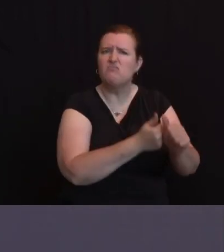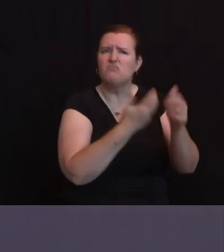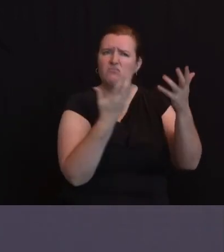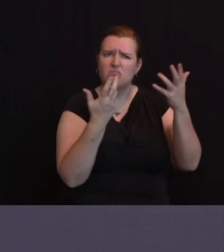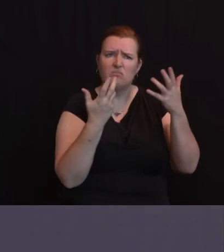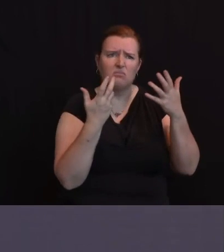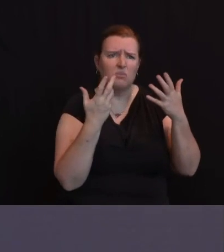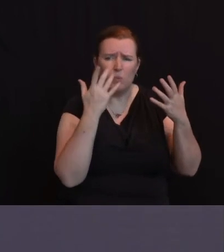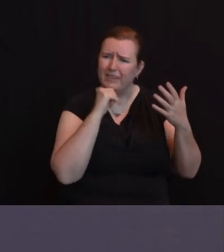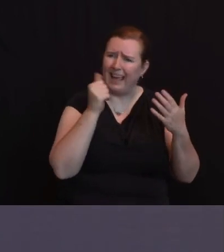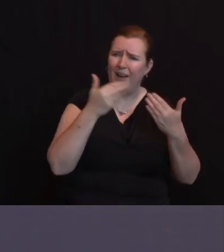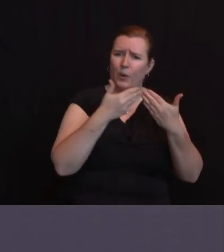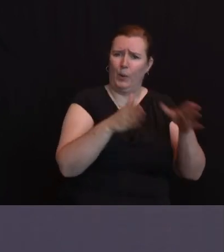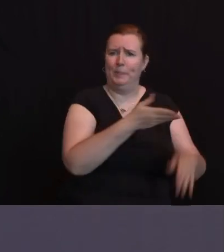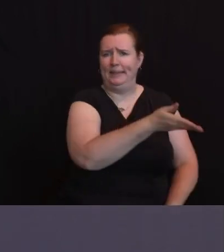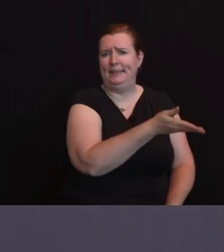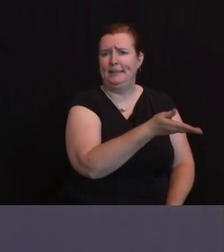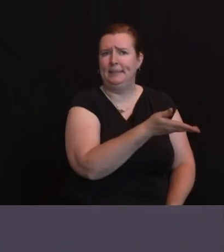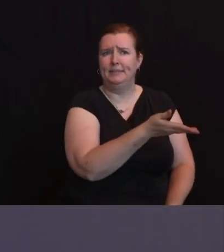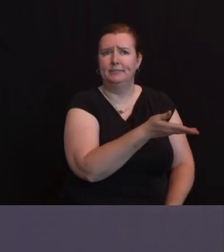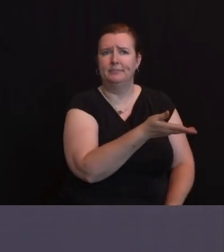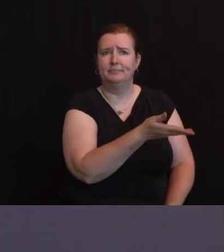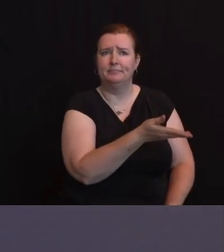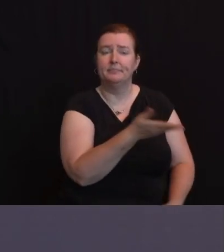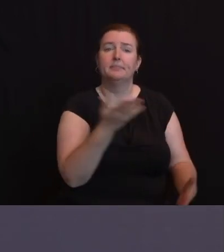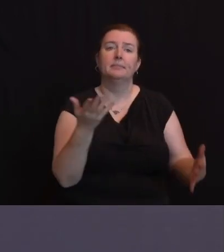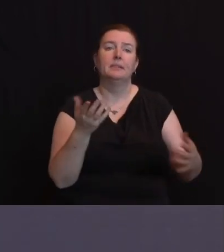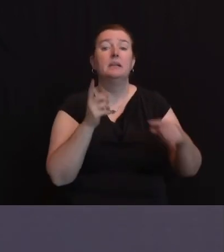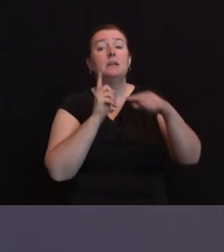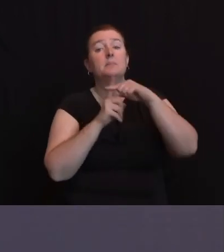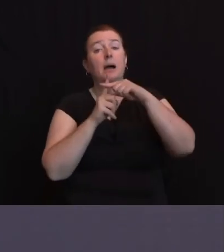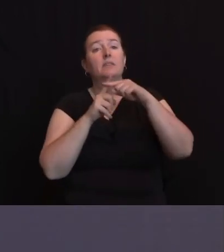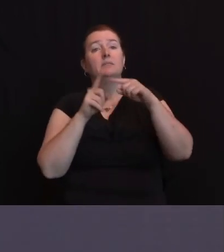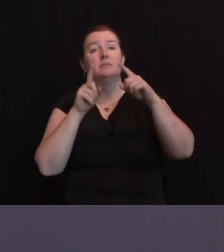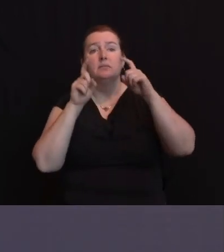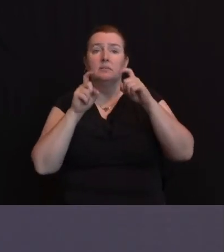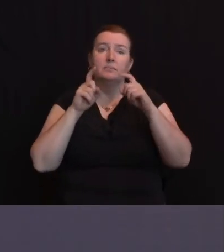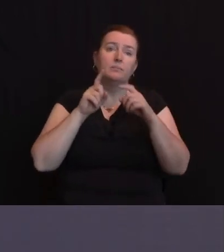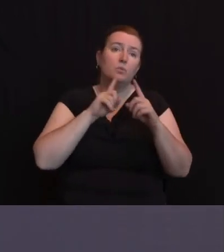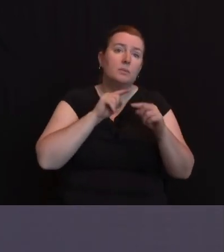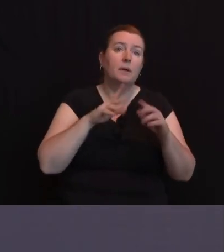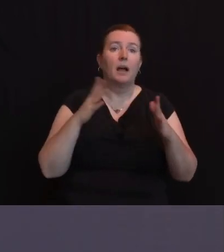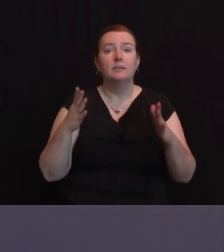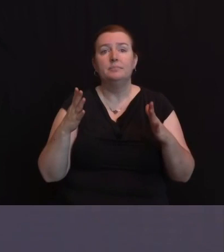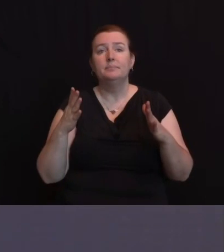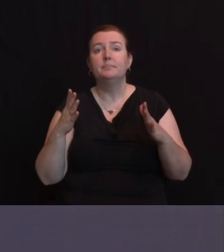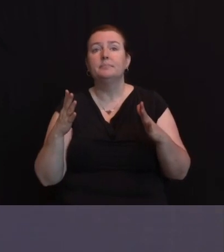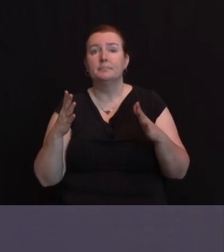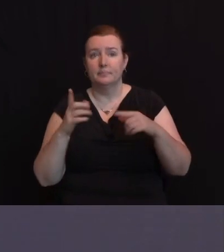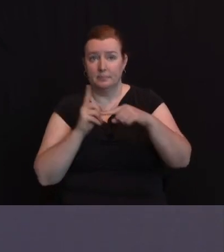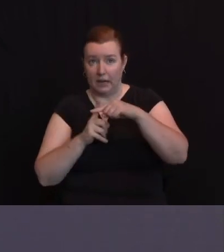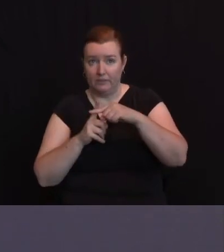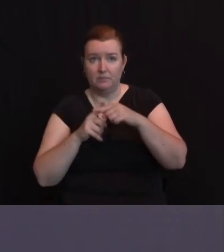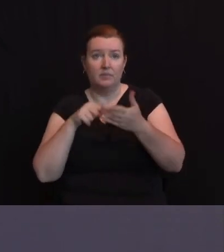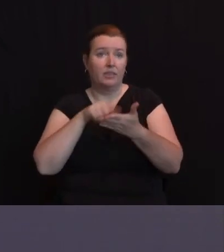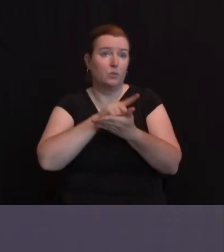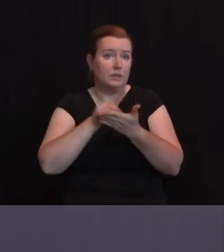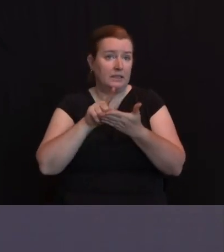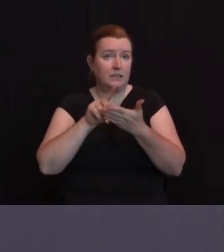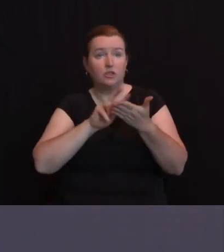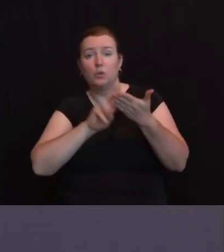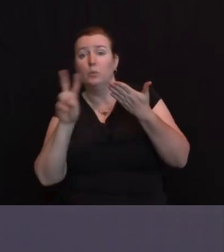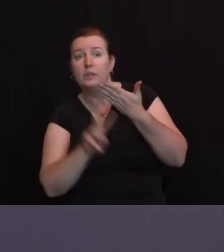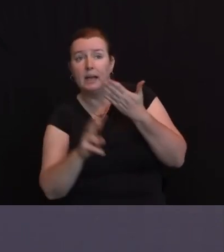any duplications in positive tests reported? If someone tests positive at one location 1 week and 2 weeks later it gets